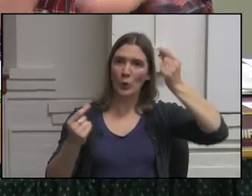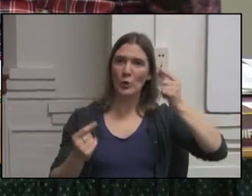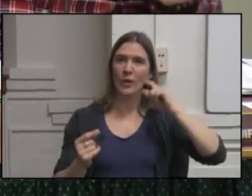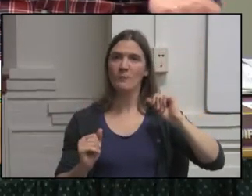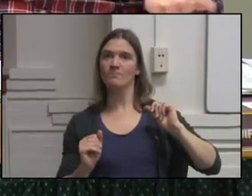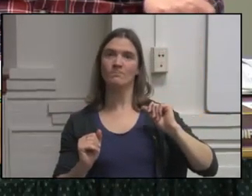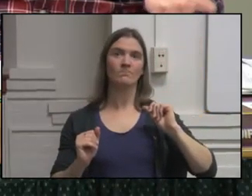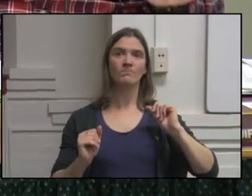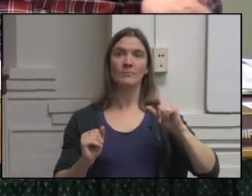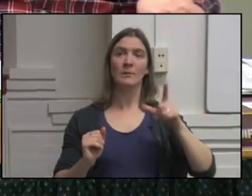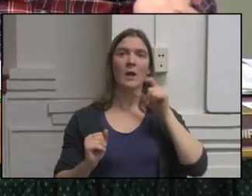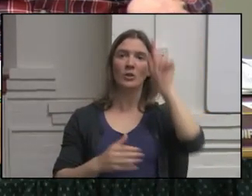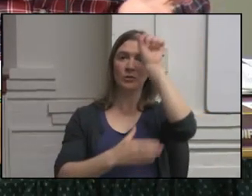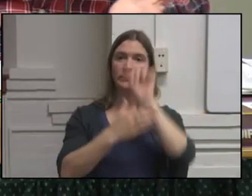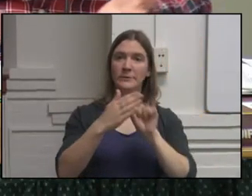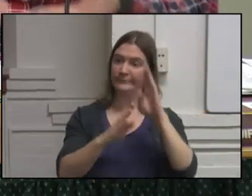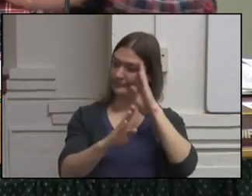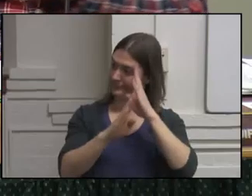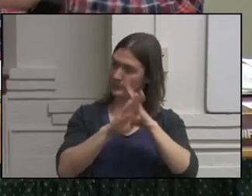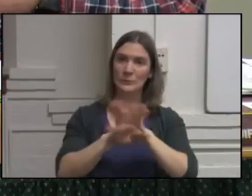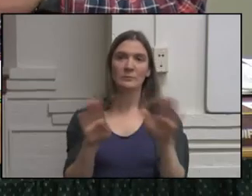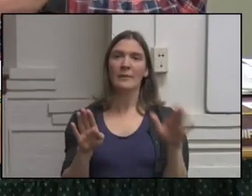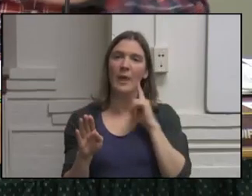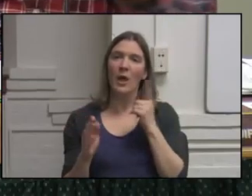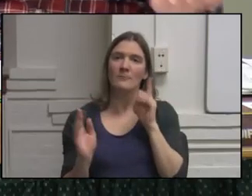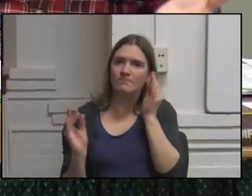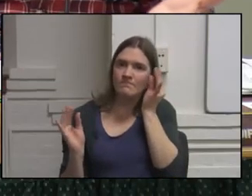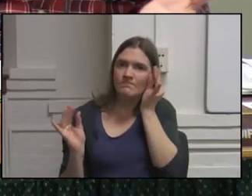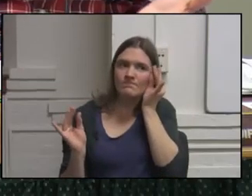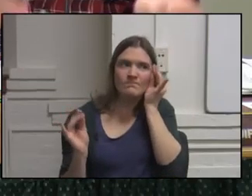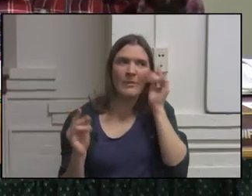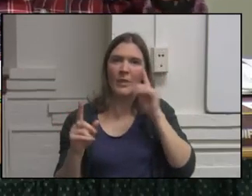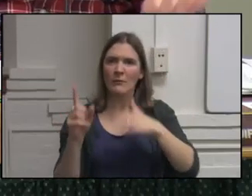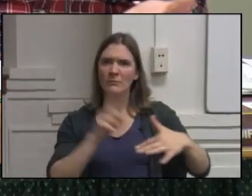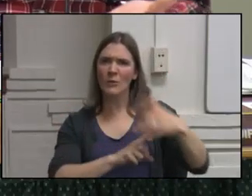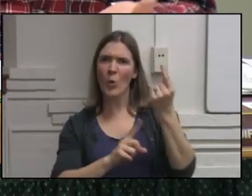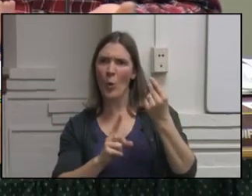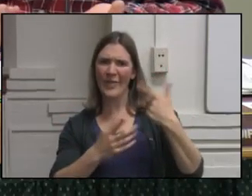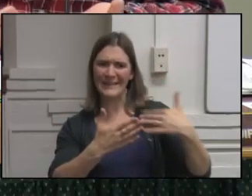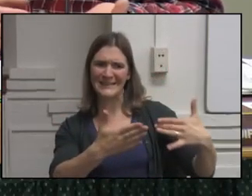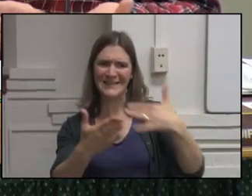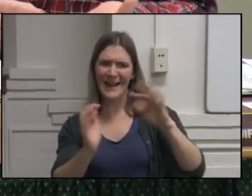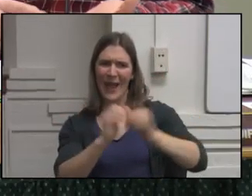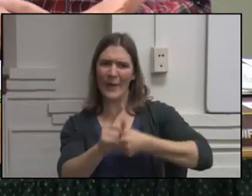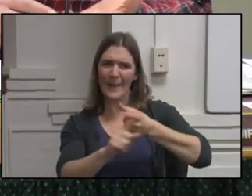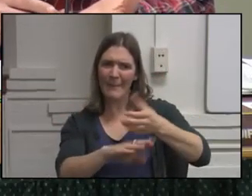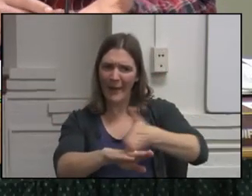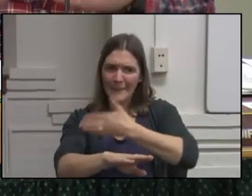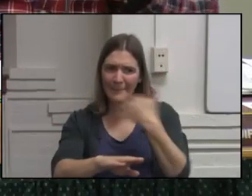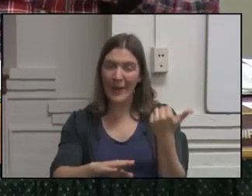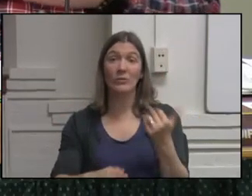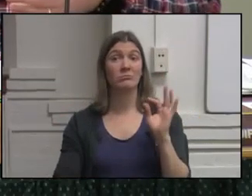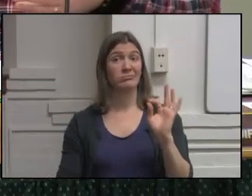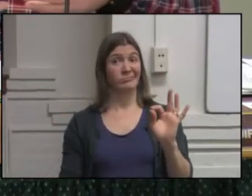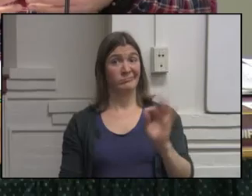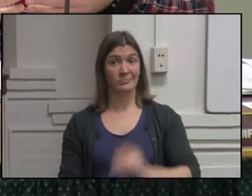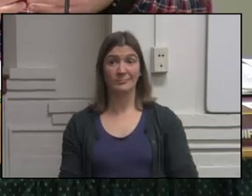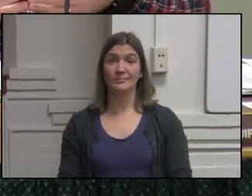are doing a good job, right? We have planning and environmental impact studies and all that kind of stuff. And